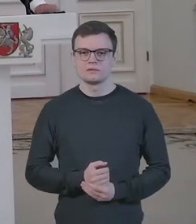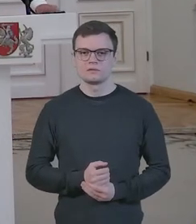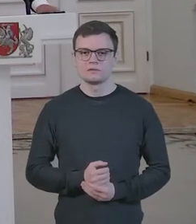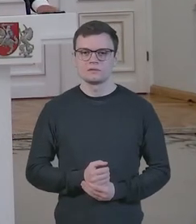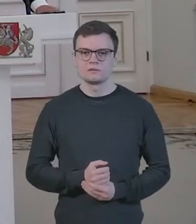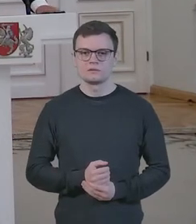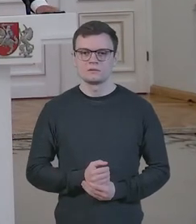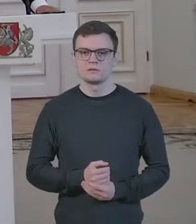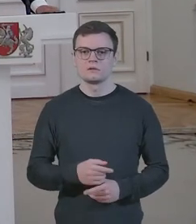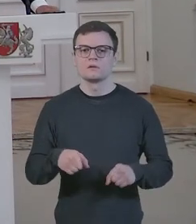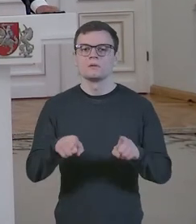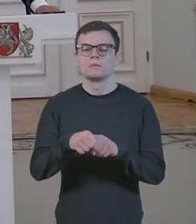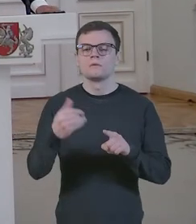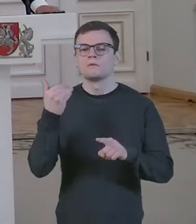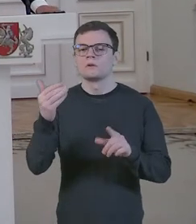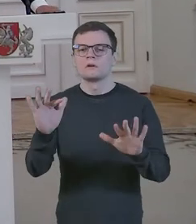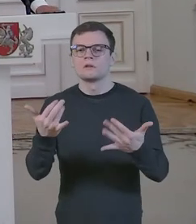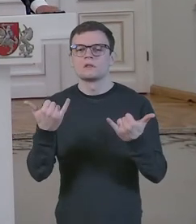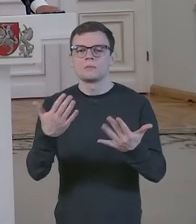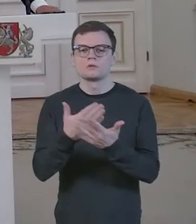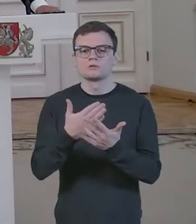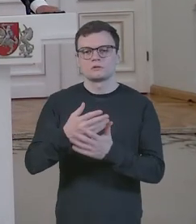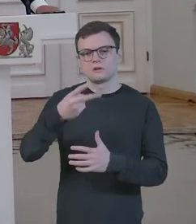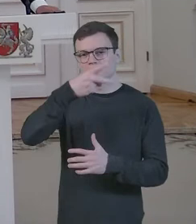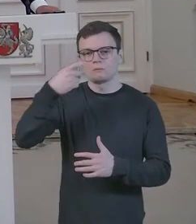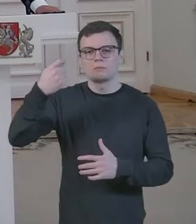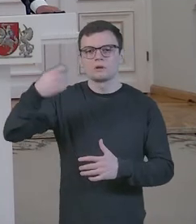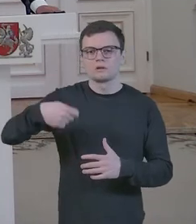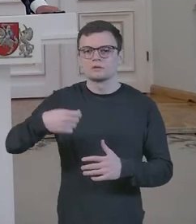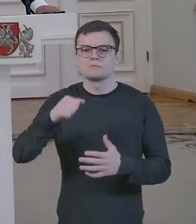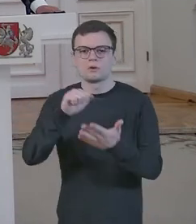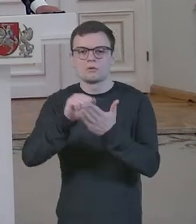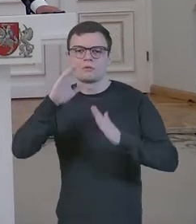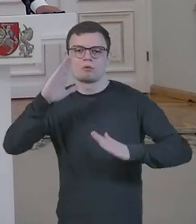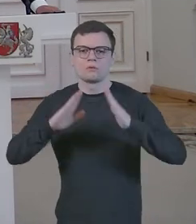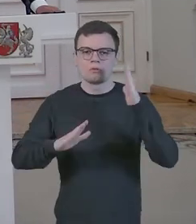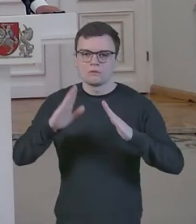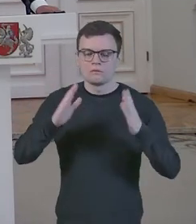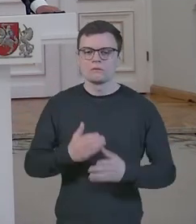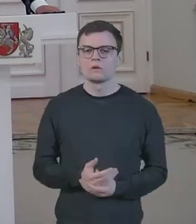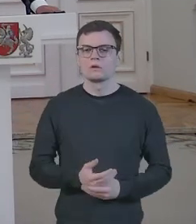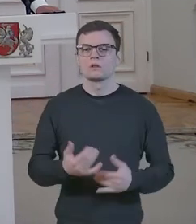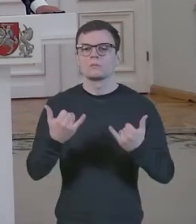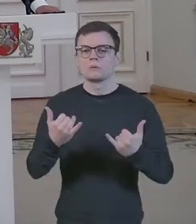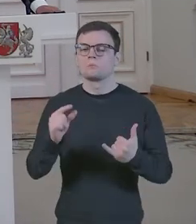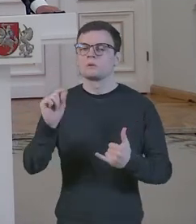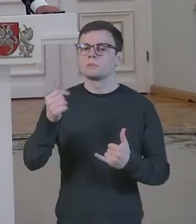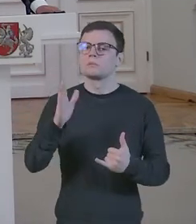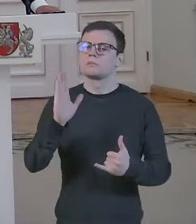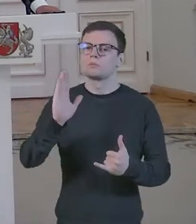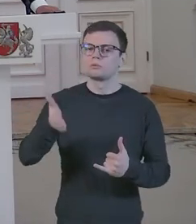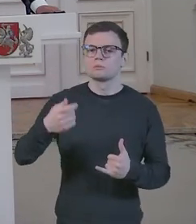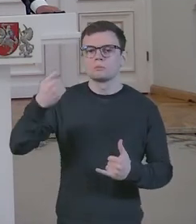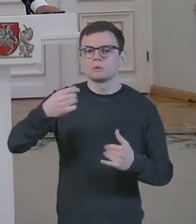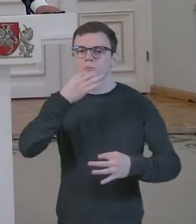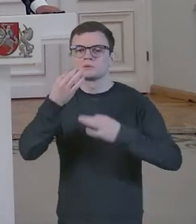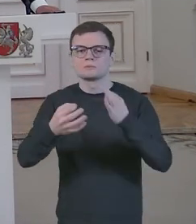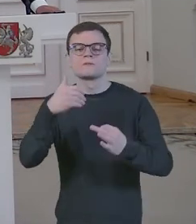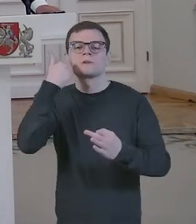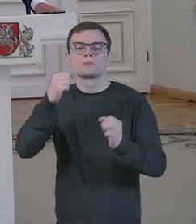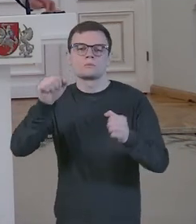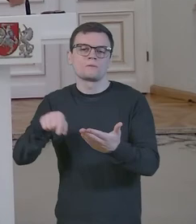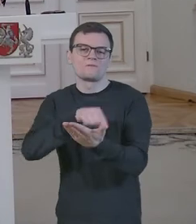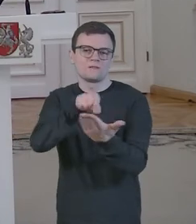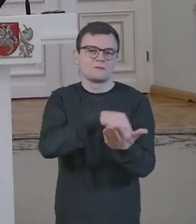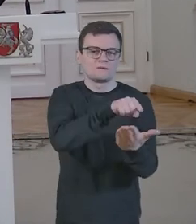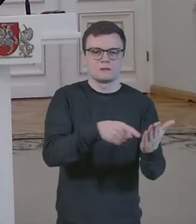colleagues journalists, we begin a press conference by the two presidents. First, statements